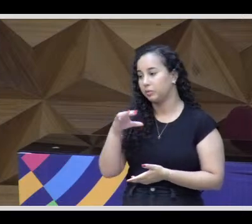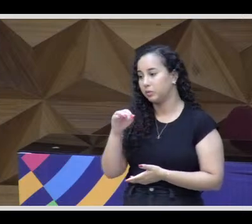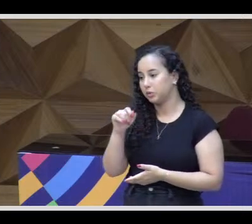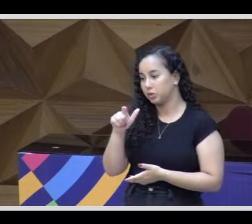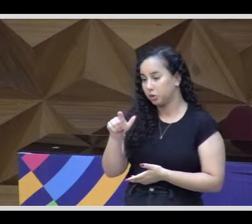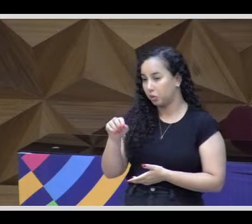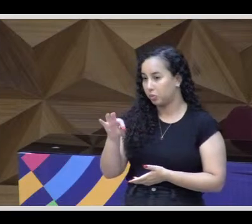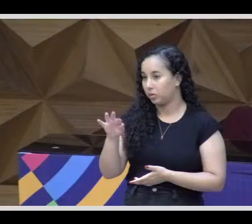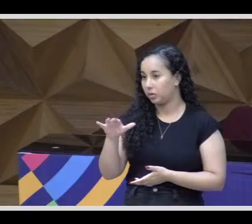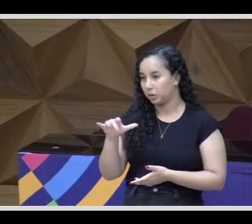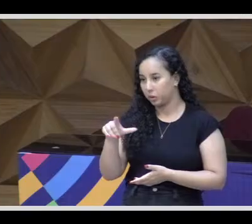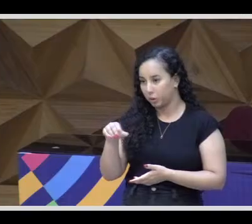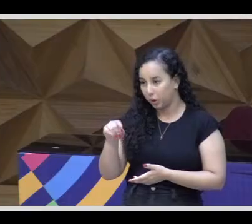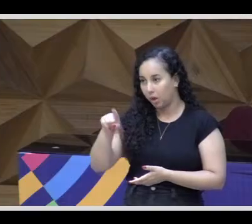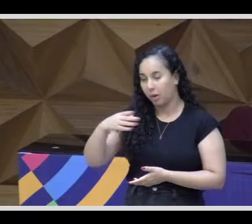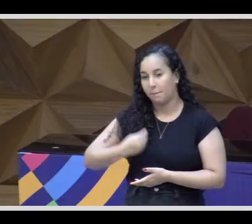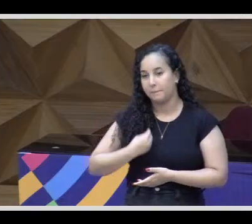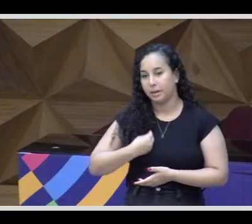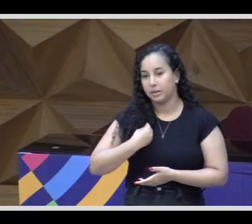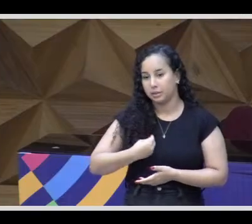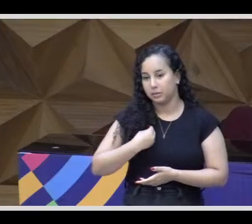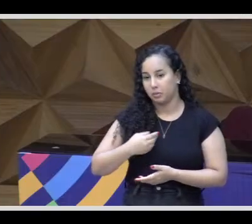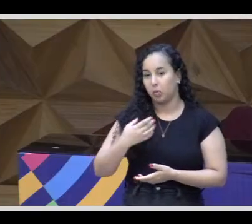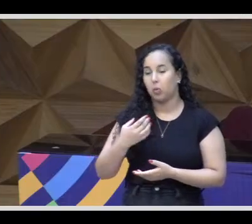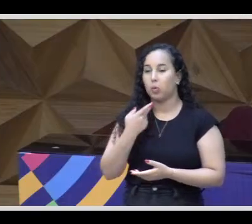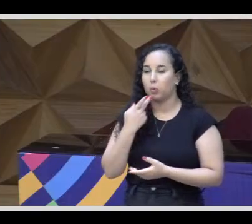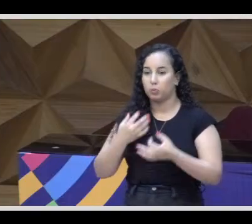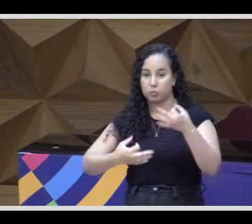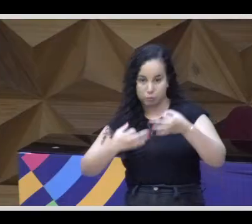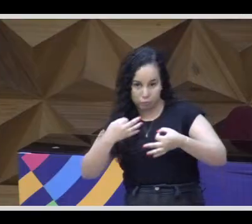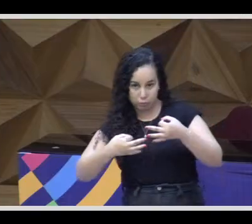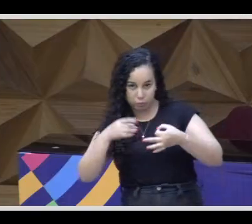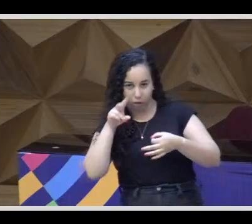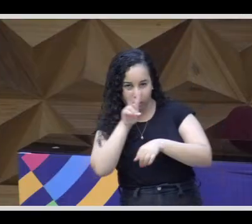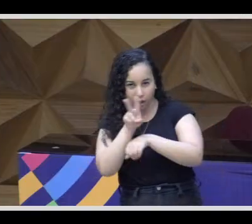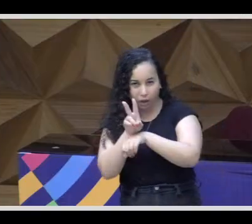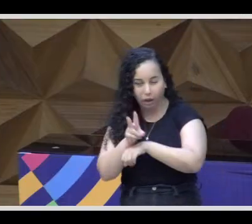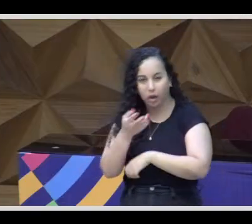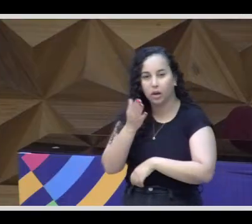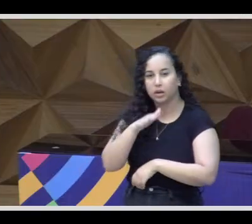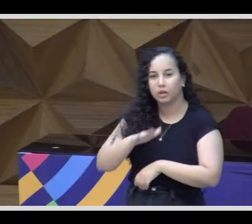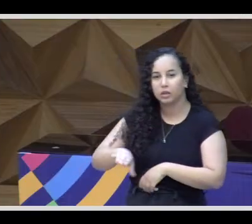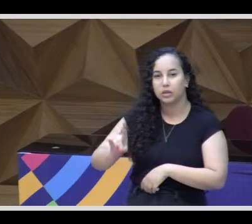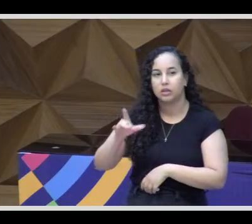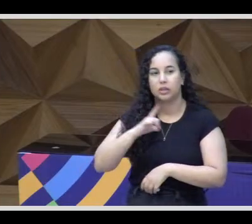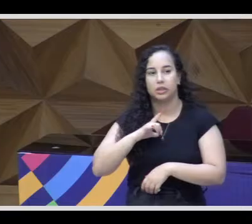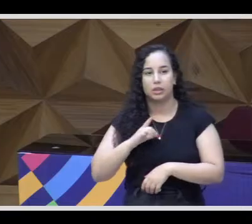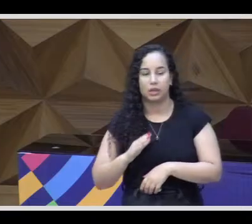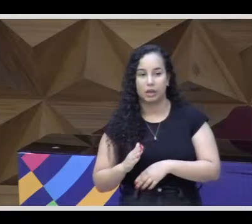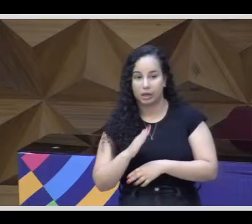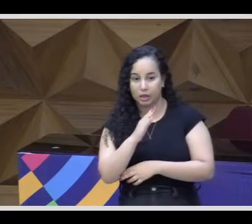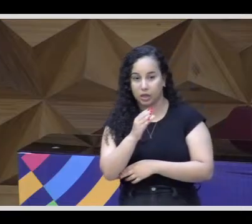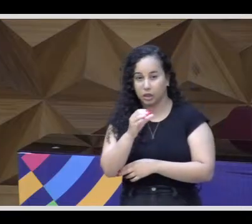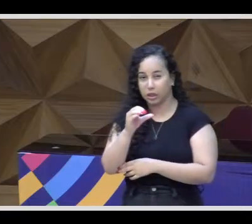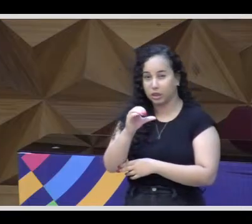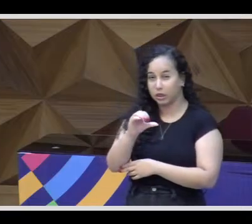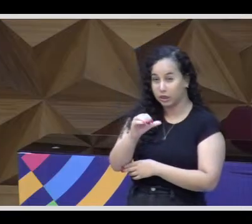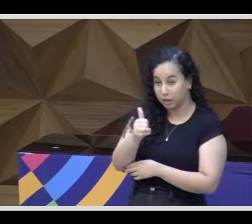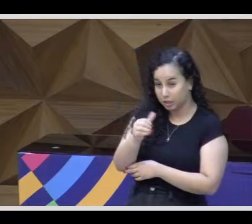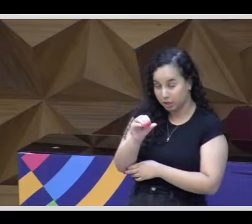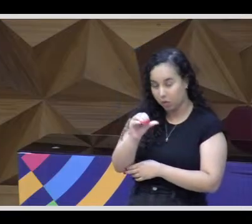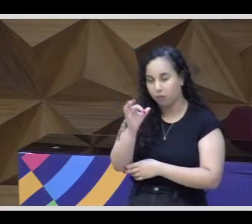he participates as the judge of the program, he would increase in 19%